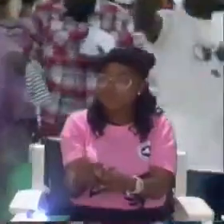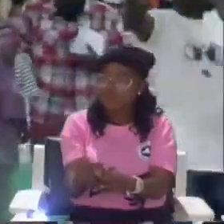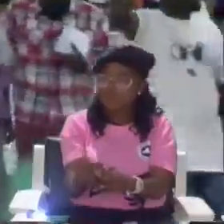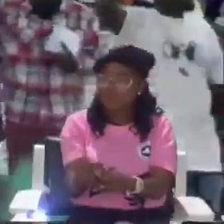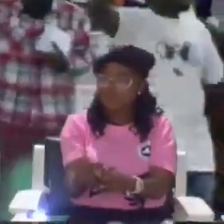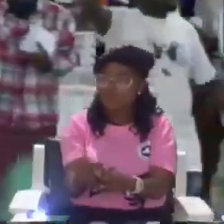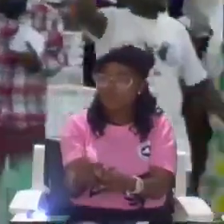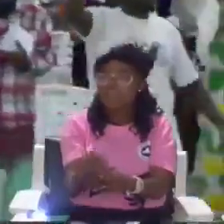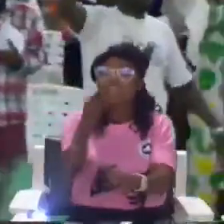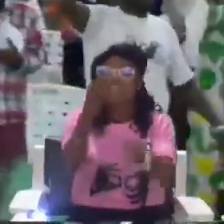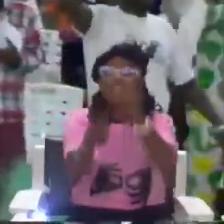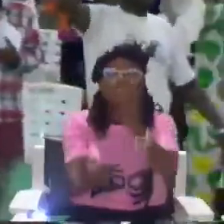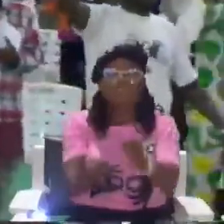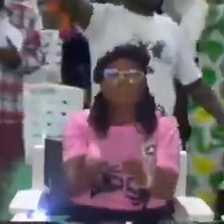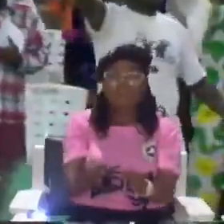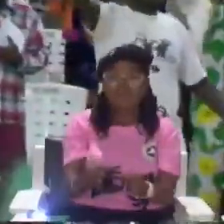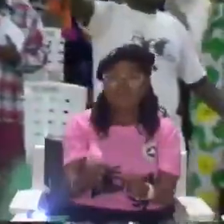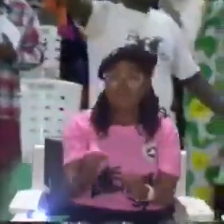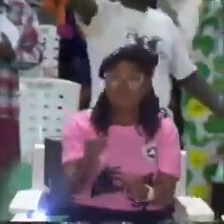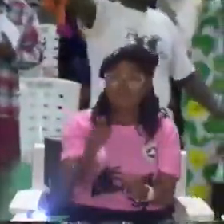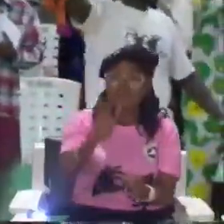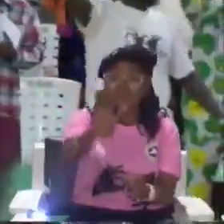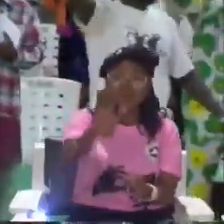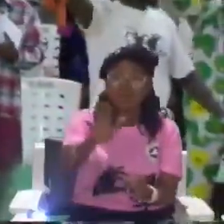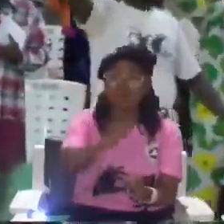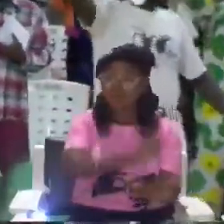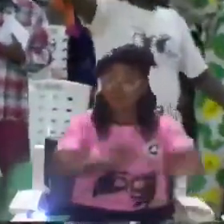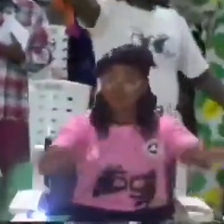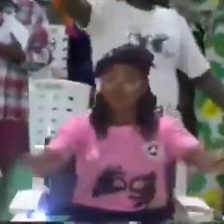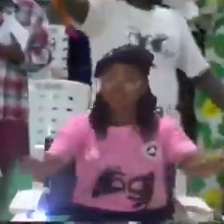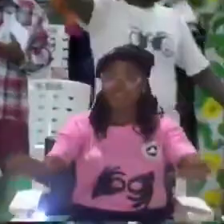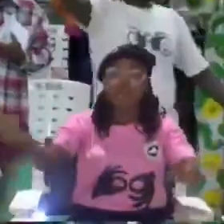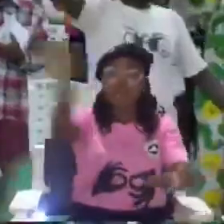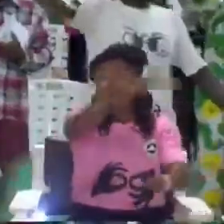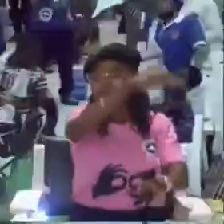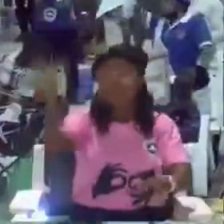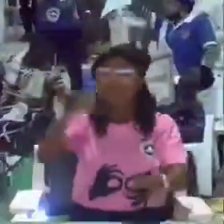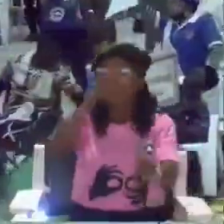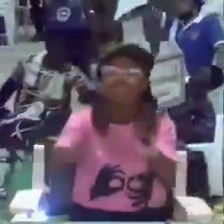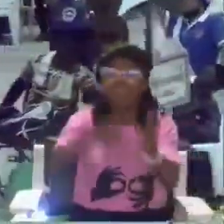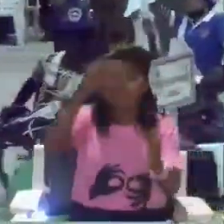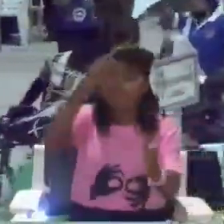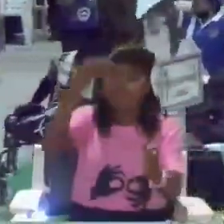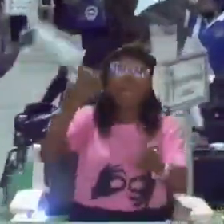If your children wave these mantles, let the enemy surrender.